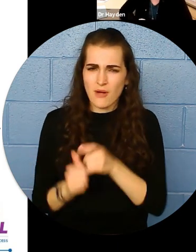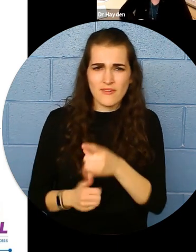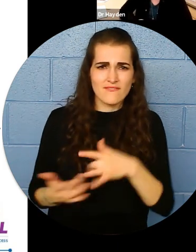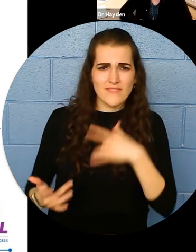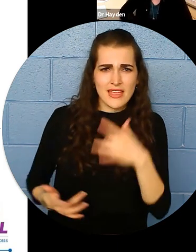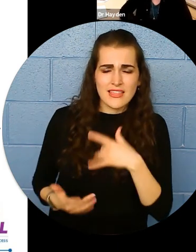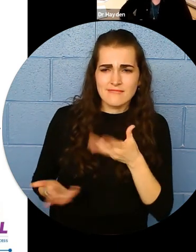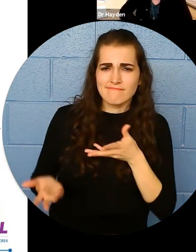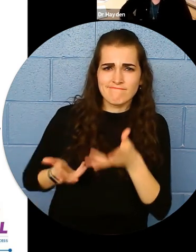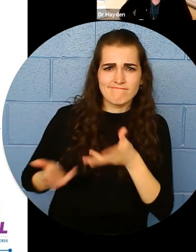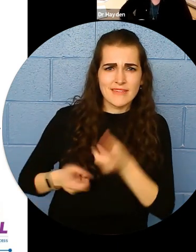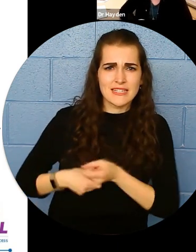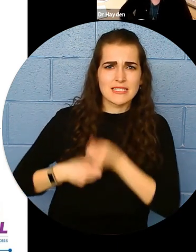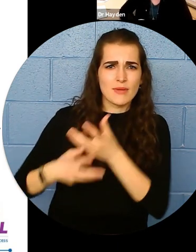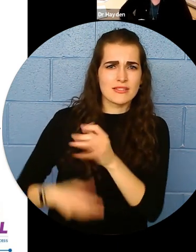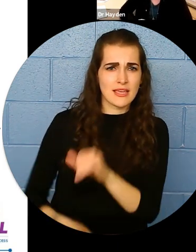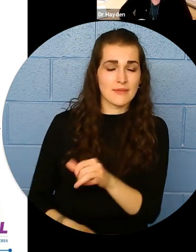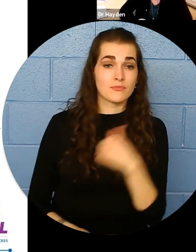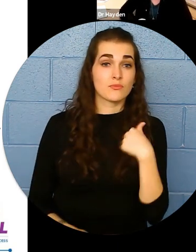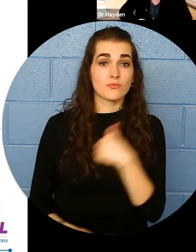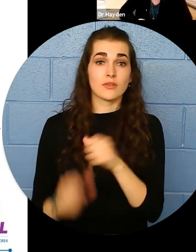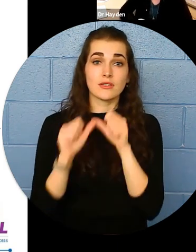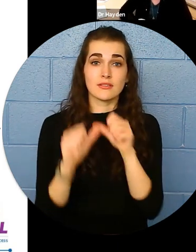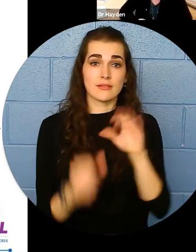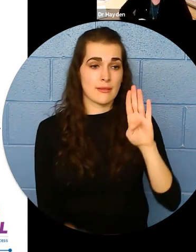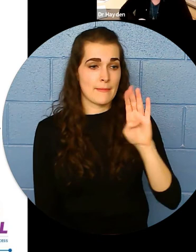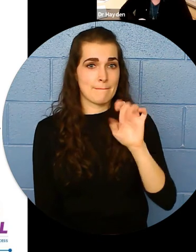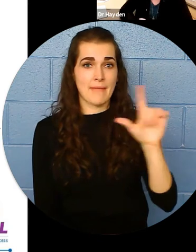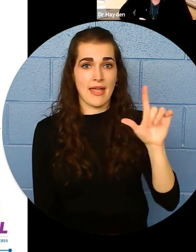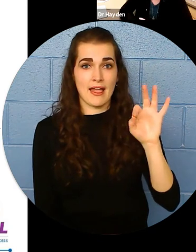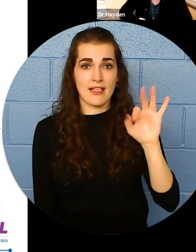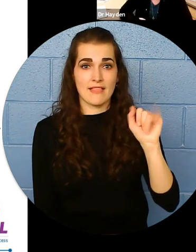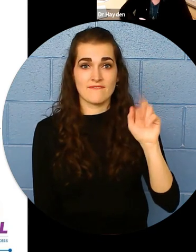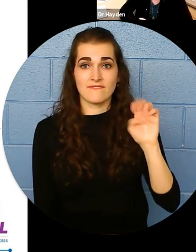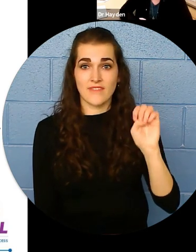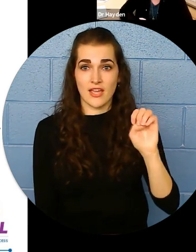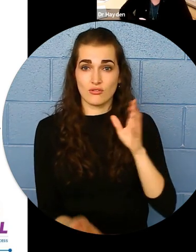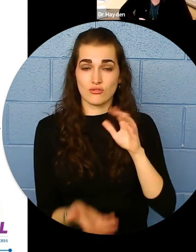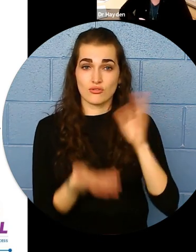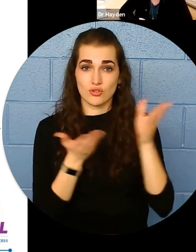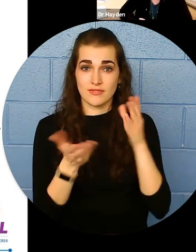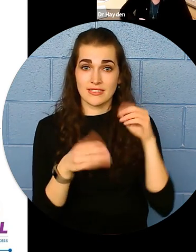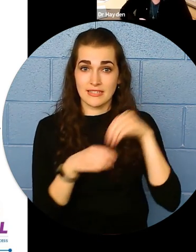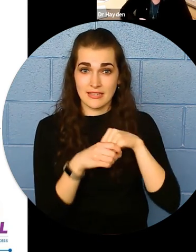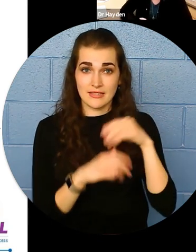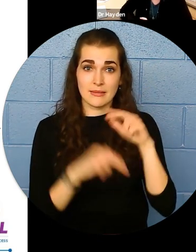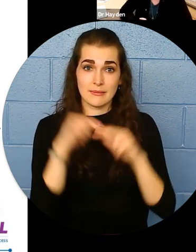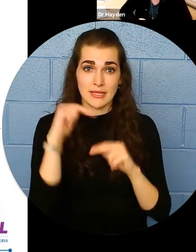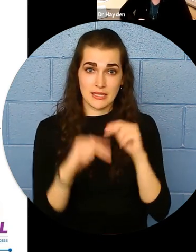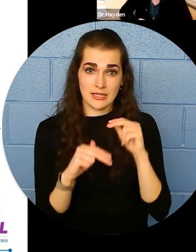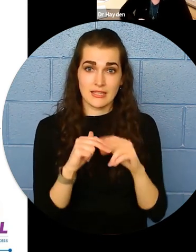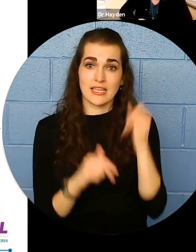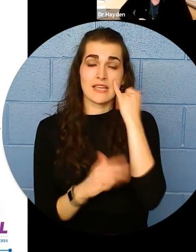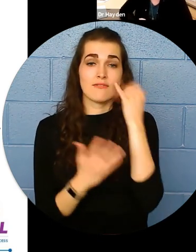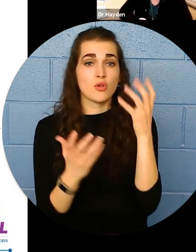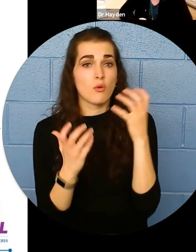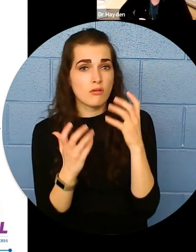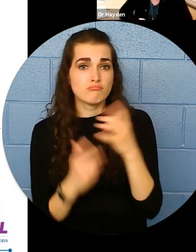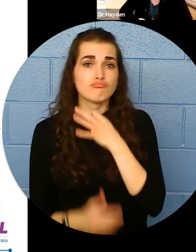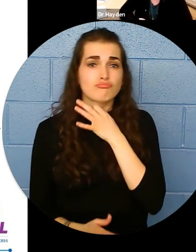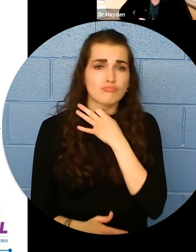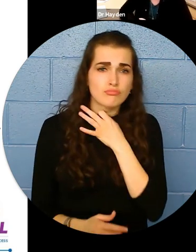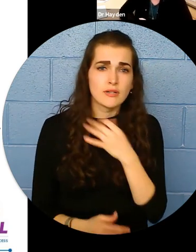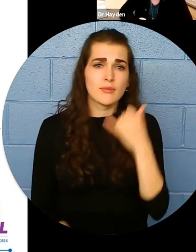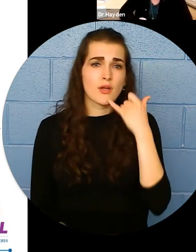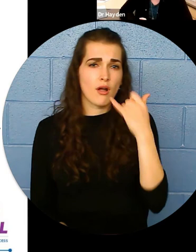feeling. We continue to have welfare services in the building. And so if that is something you would like to explore, please make sure to